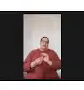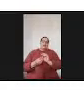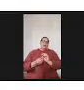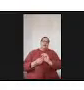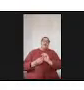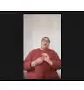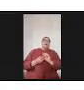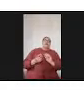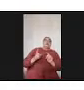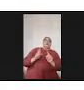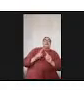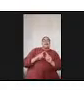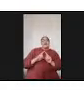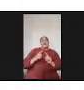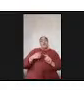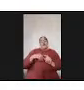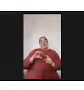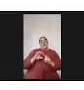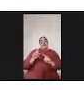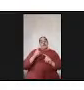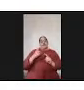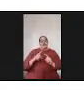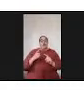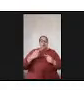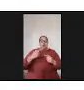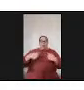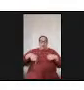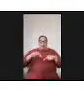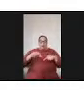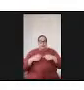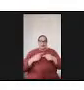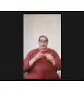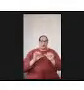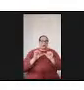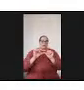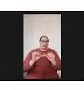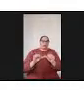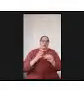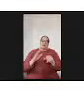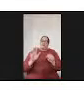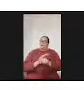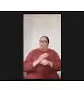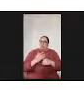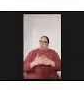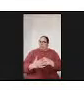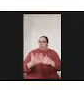we found that for us to go on or full on